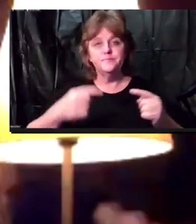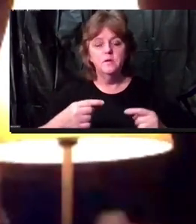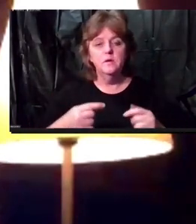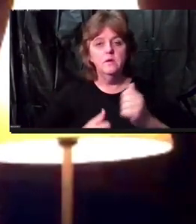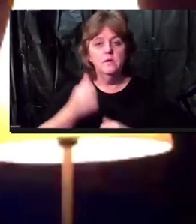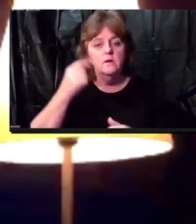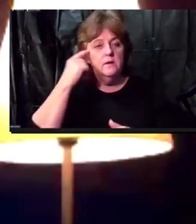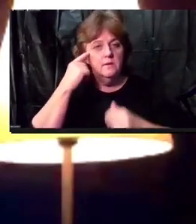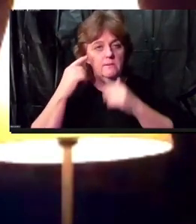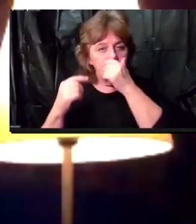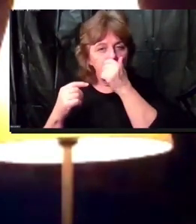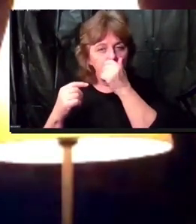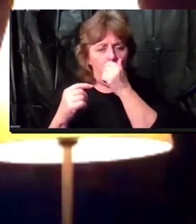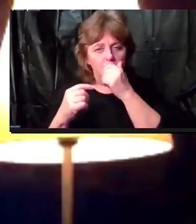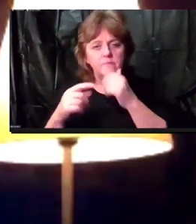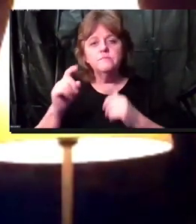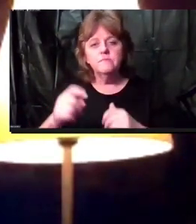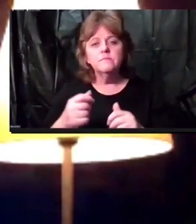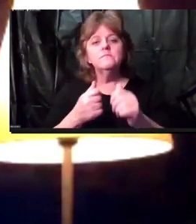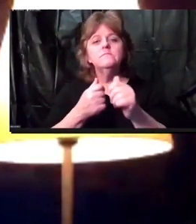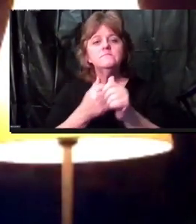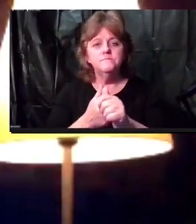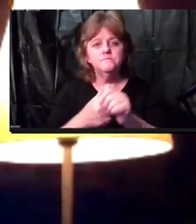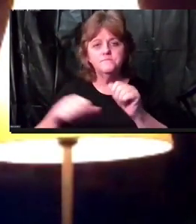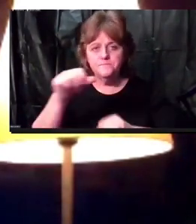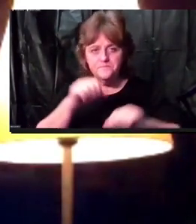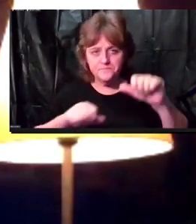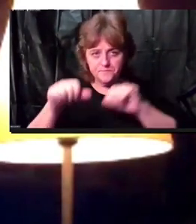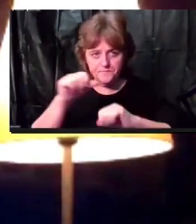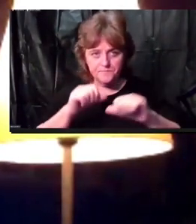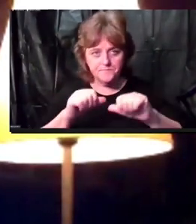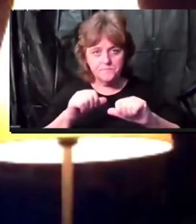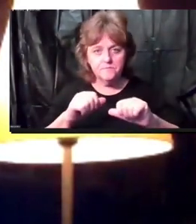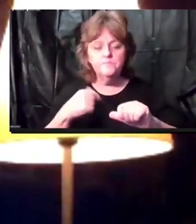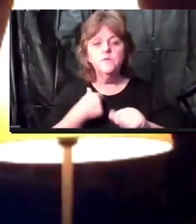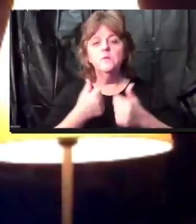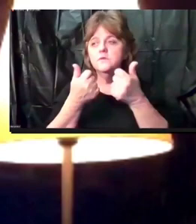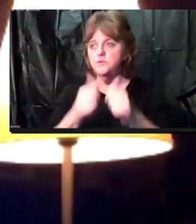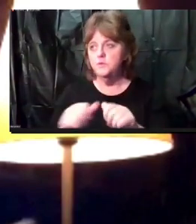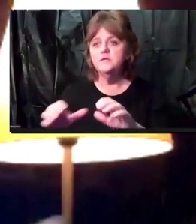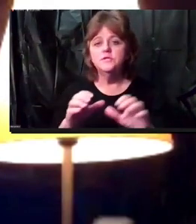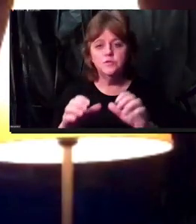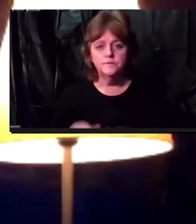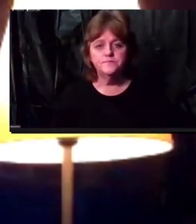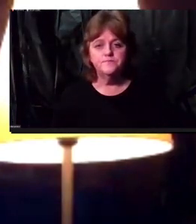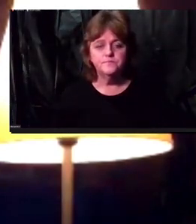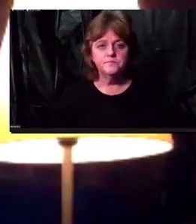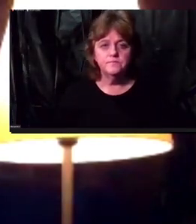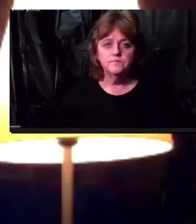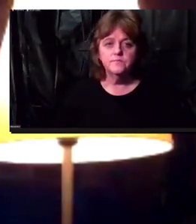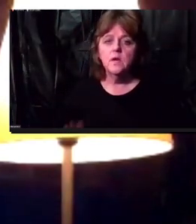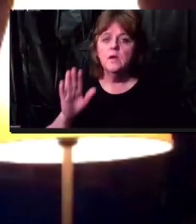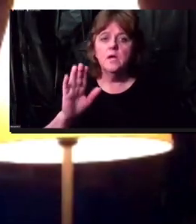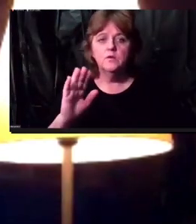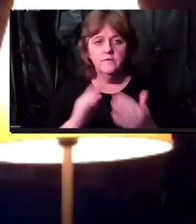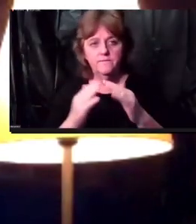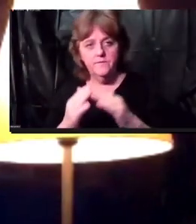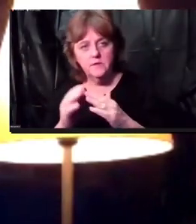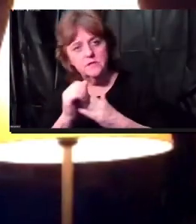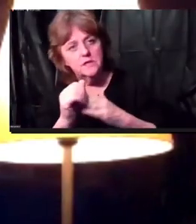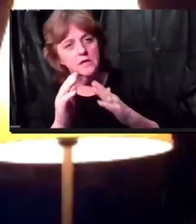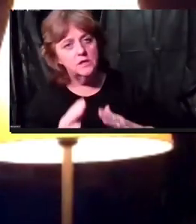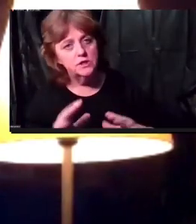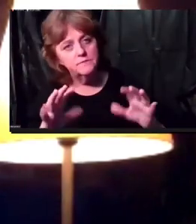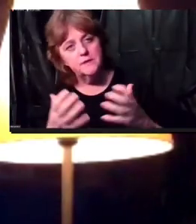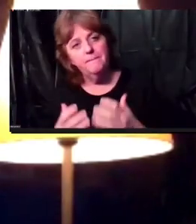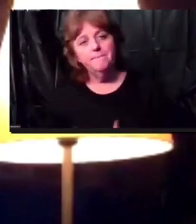Most think we just have to follow the science, and that is what we are trying to do in your village leadership